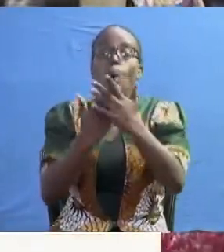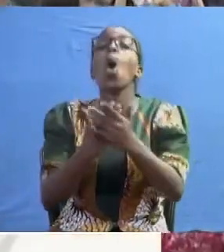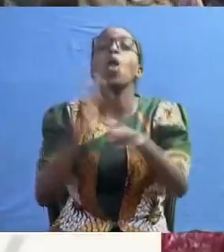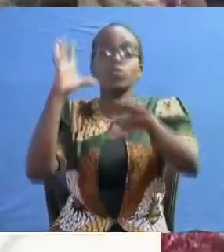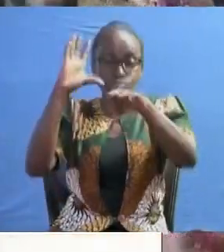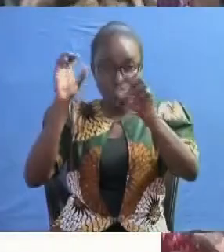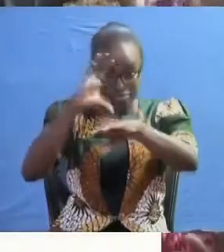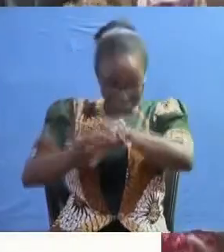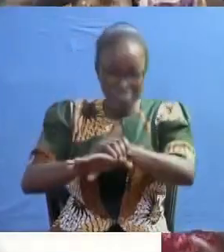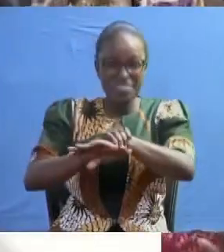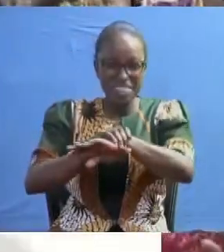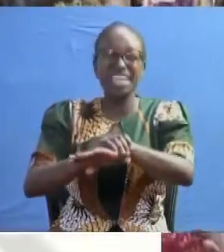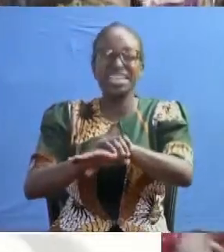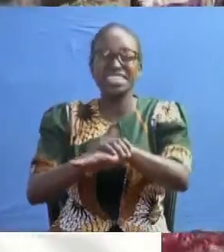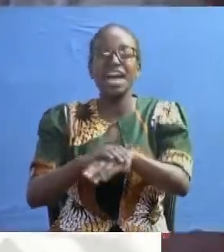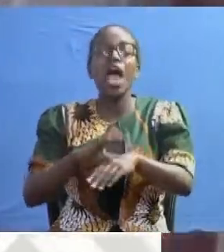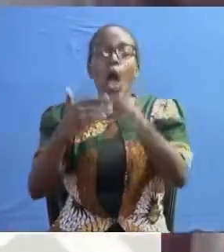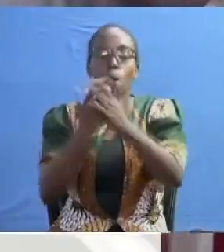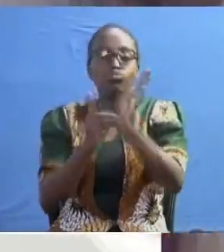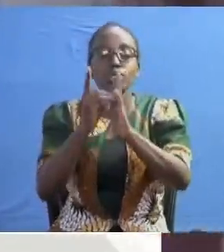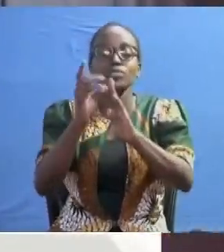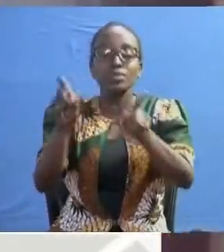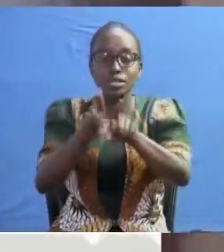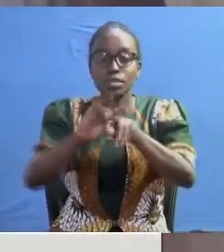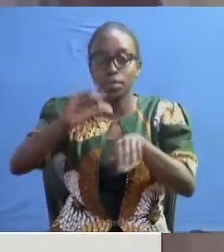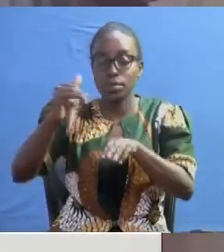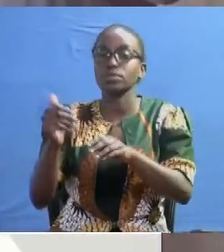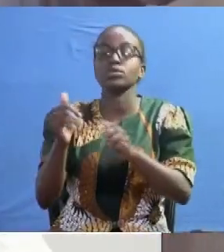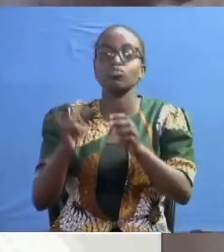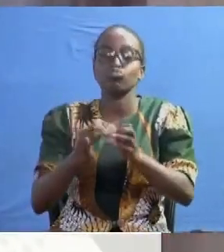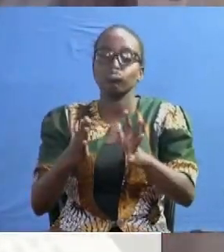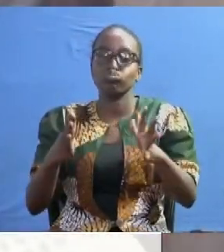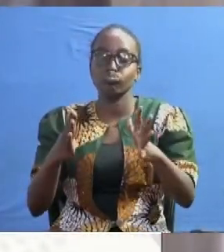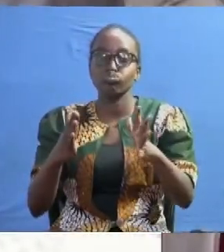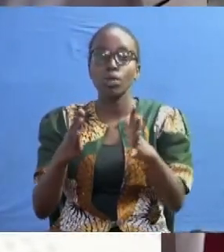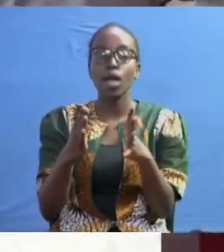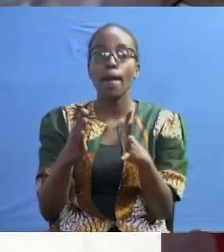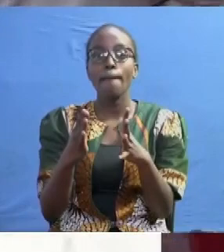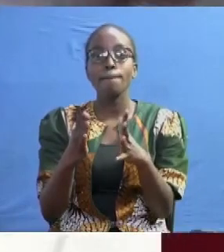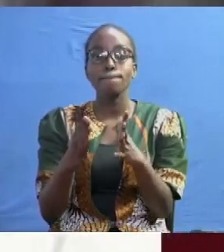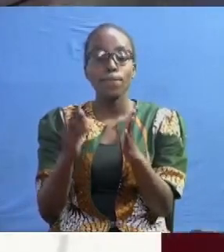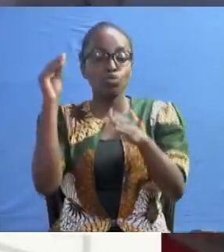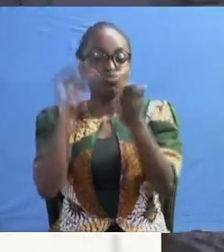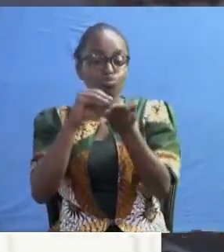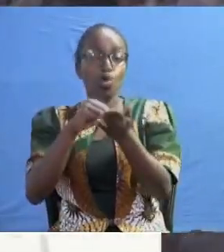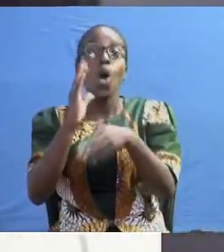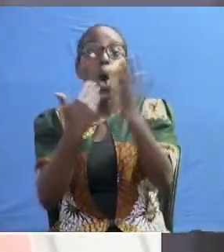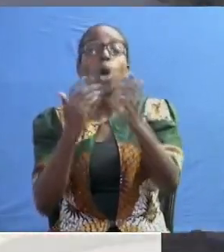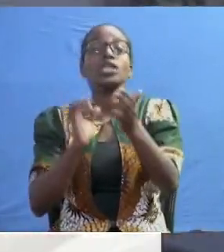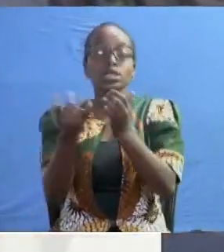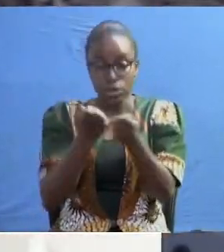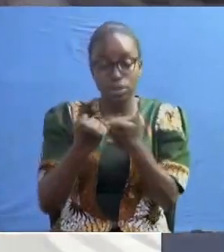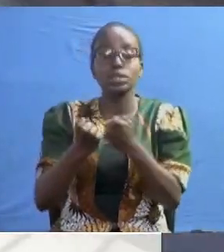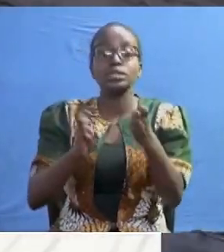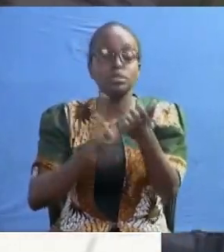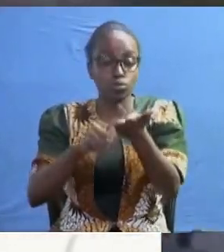the development agenda in the region and country at large. President Ruto stated on the need for dialogue with